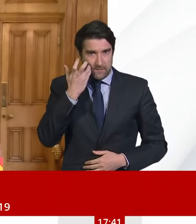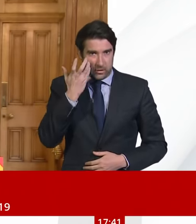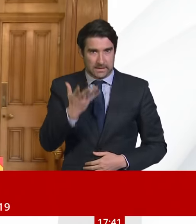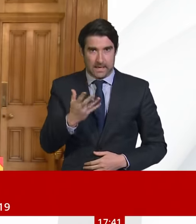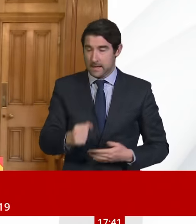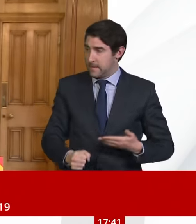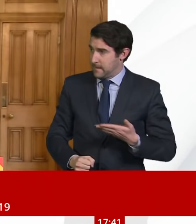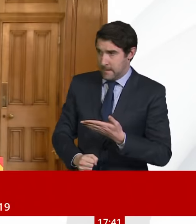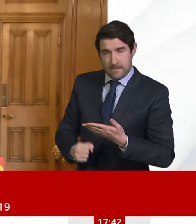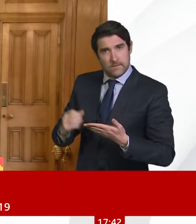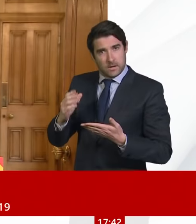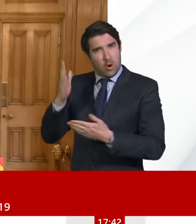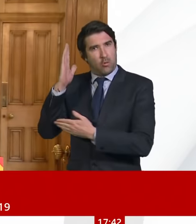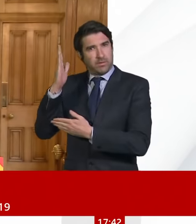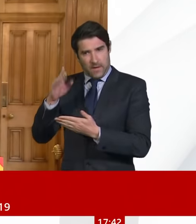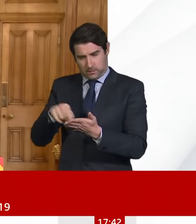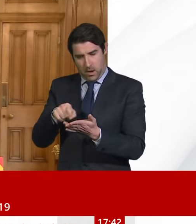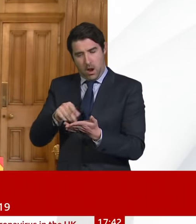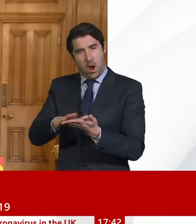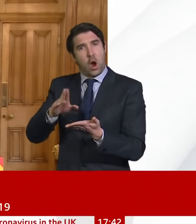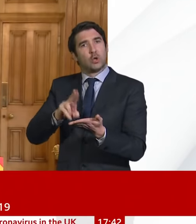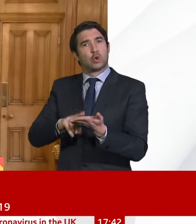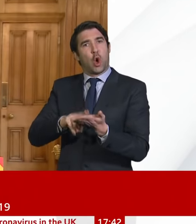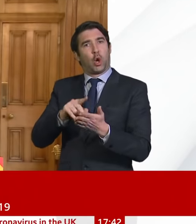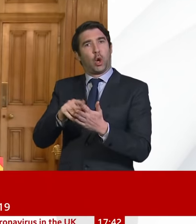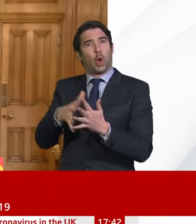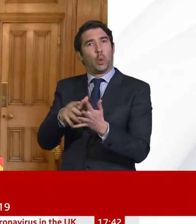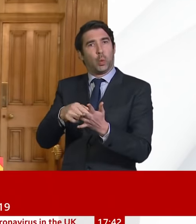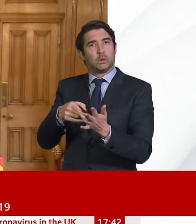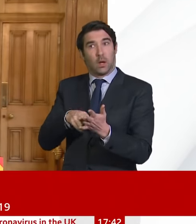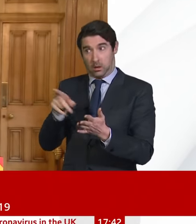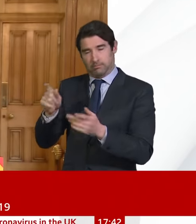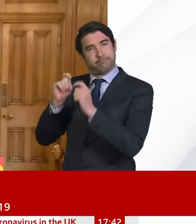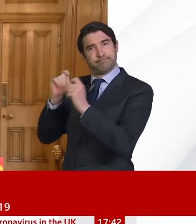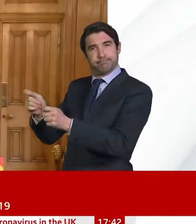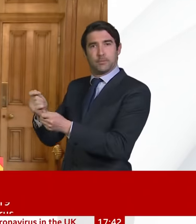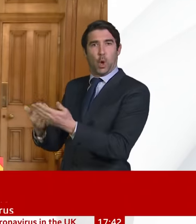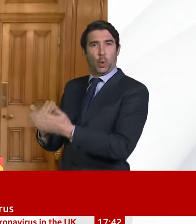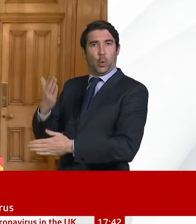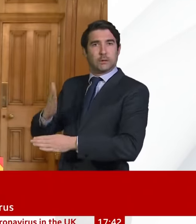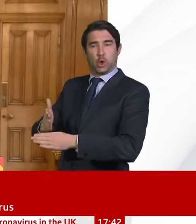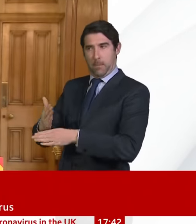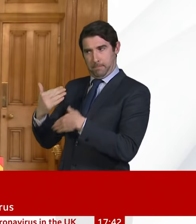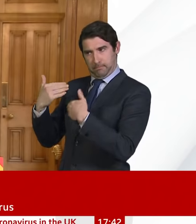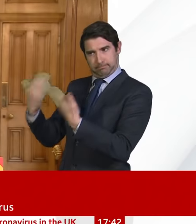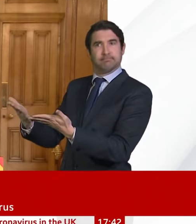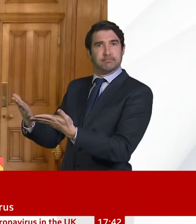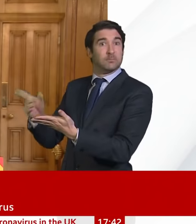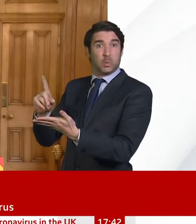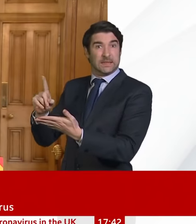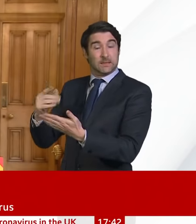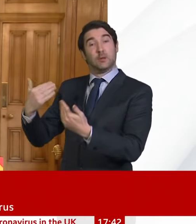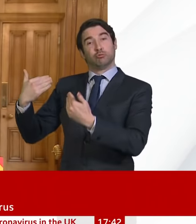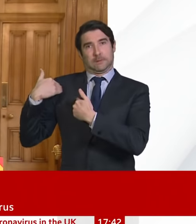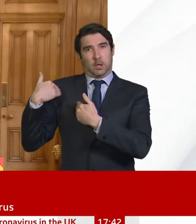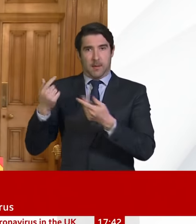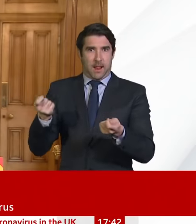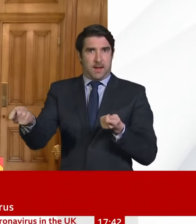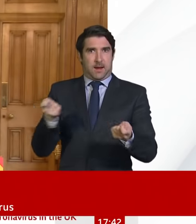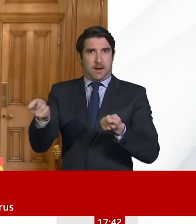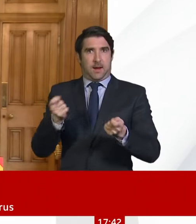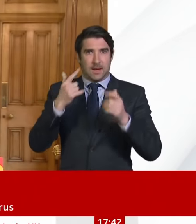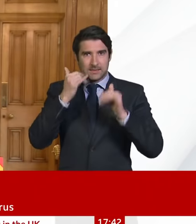Newton from Public Health England will be taking on a new role to coordinate this national effort for testing, working